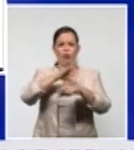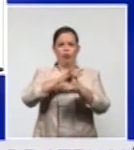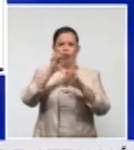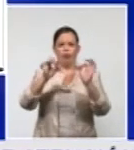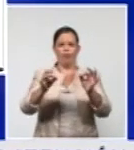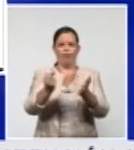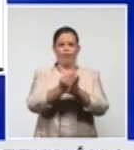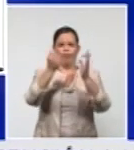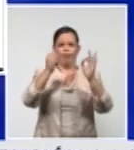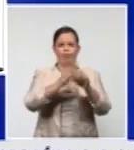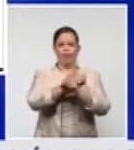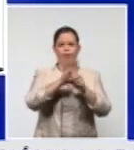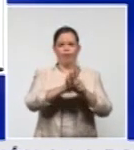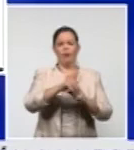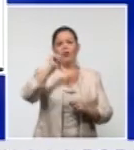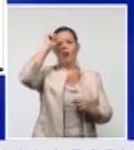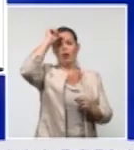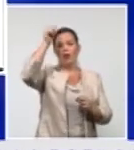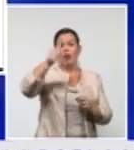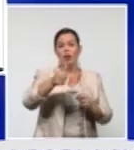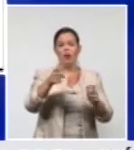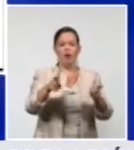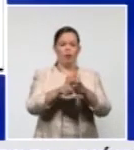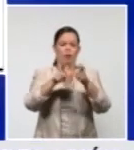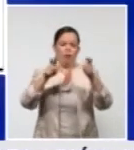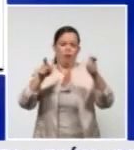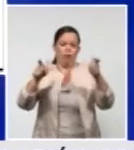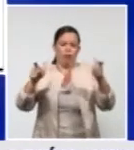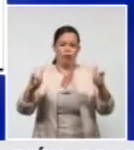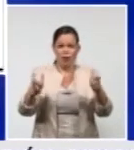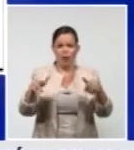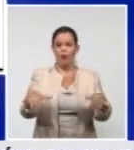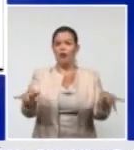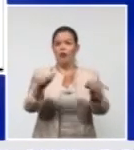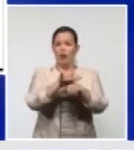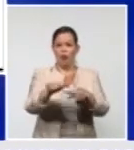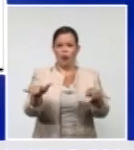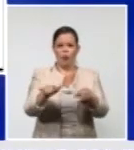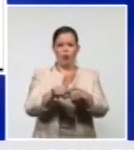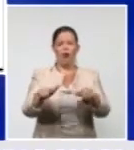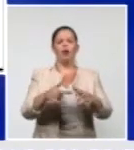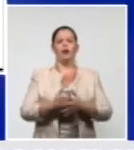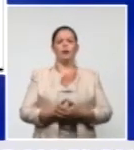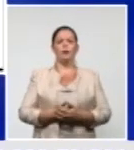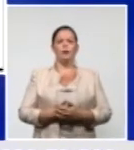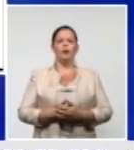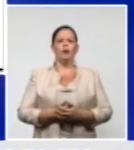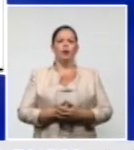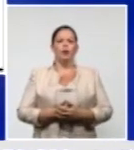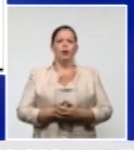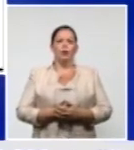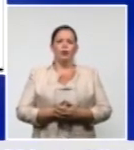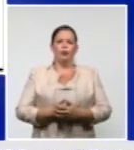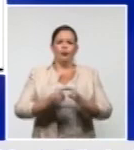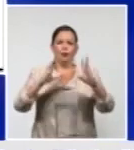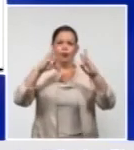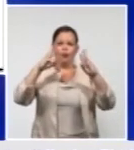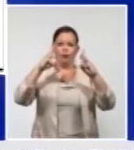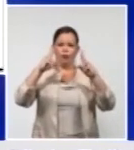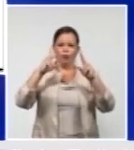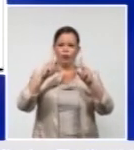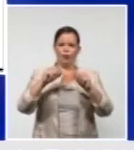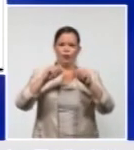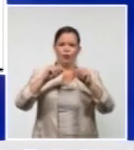2,589,000 cases. Russia follows, then South Africa, and from our region,